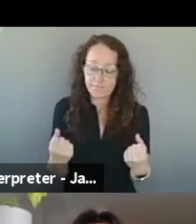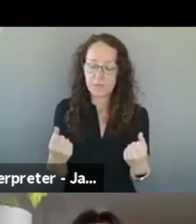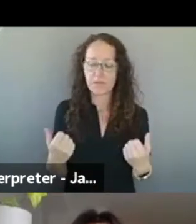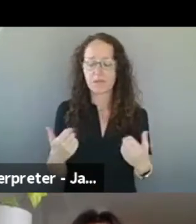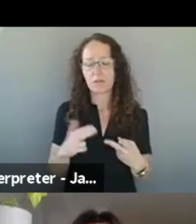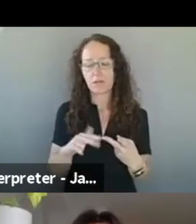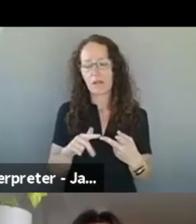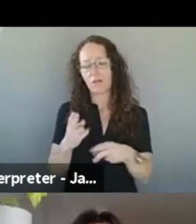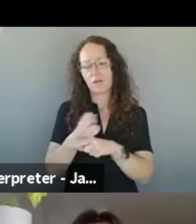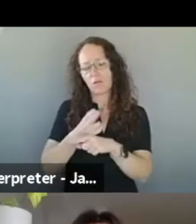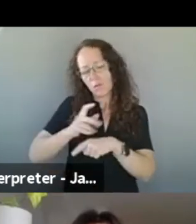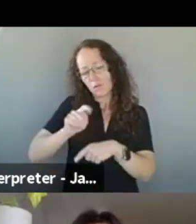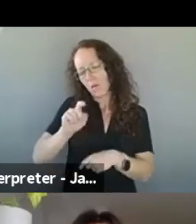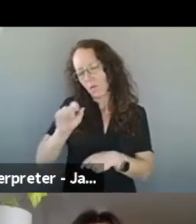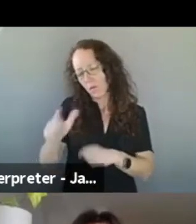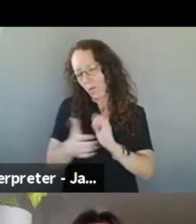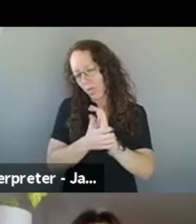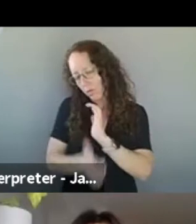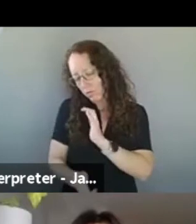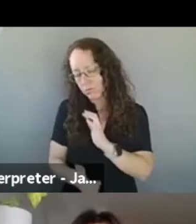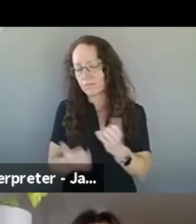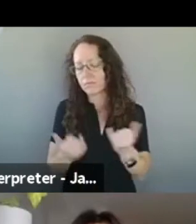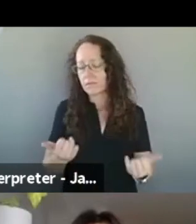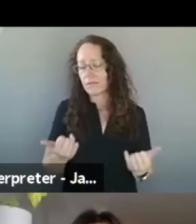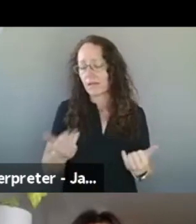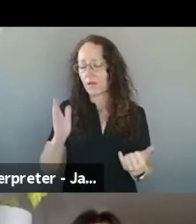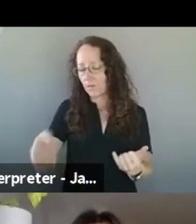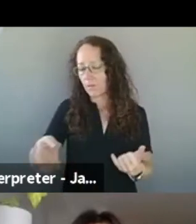So I welcome all parts of you here.